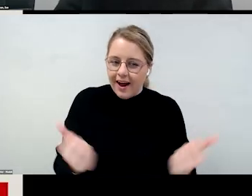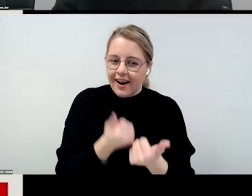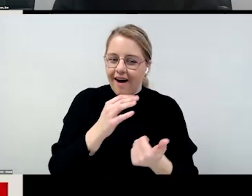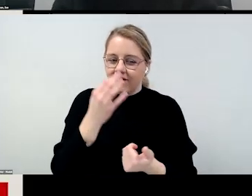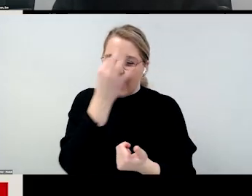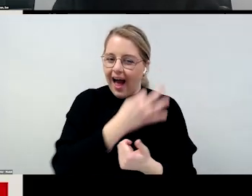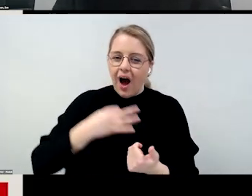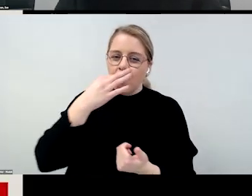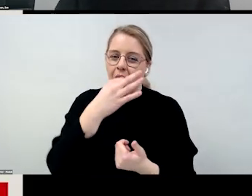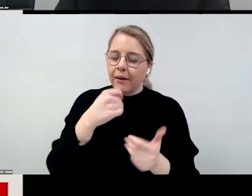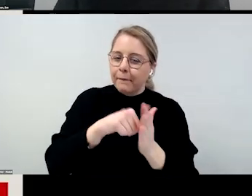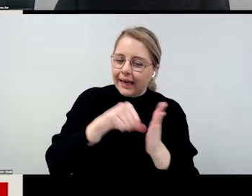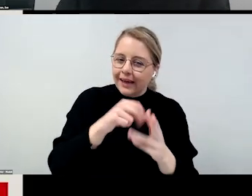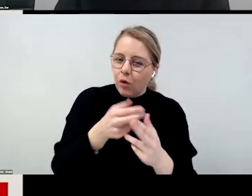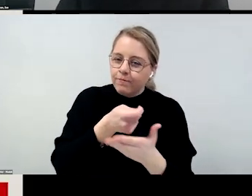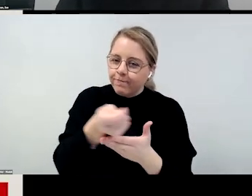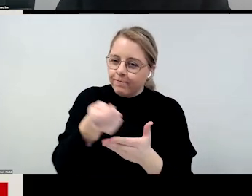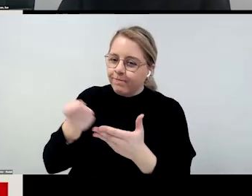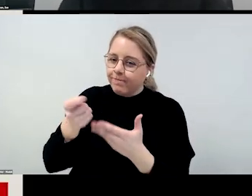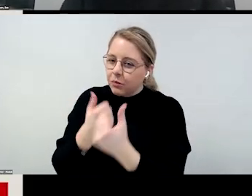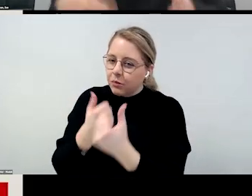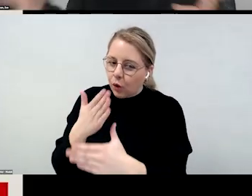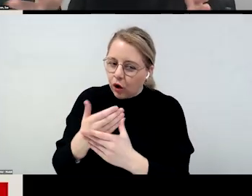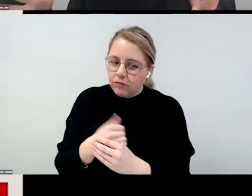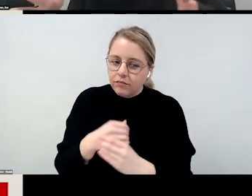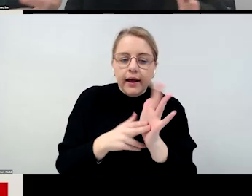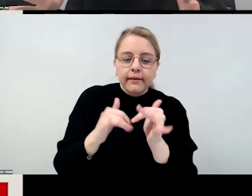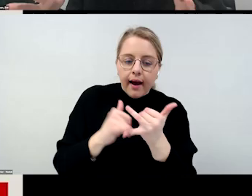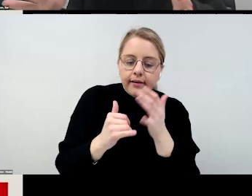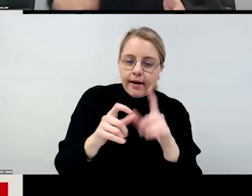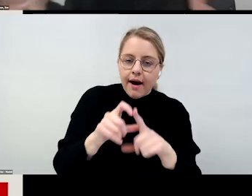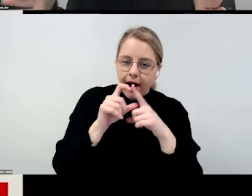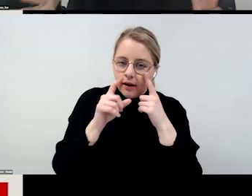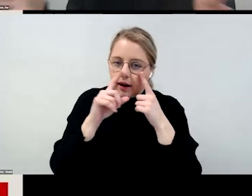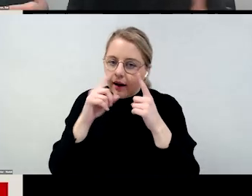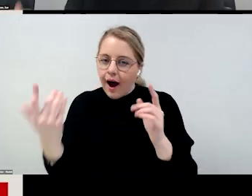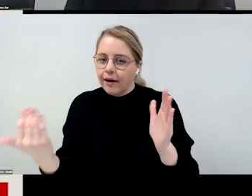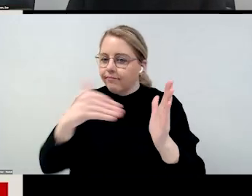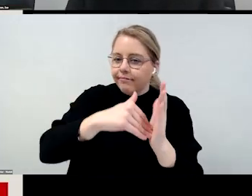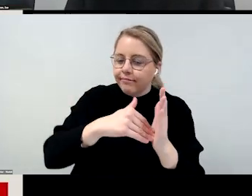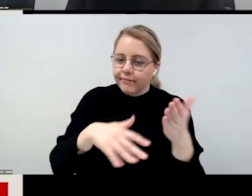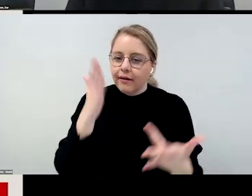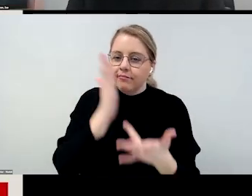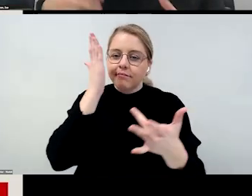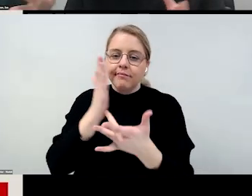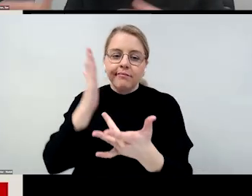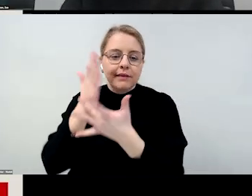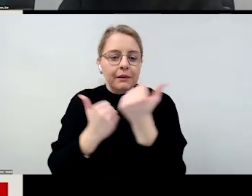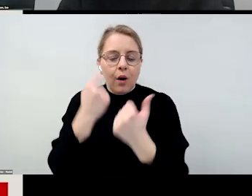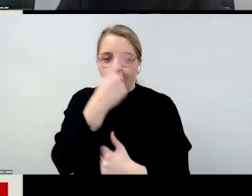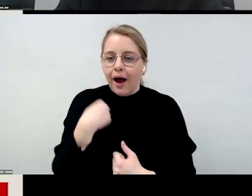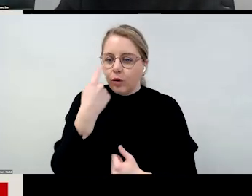reflects the inflexibility we see in NDIS plans, where it's difficult to add on ad hoc support hours to